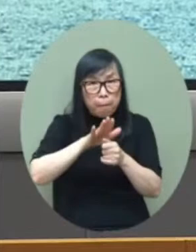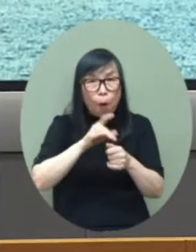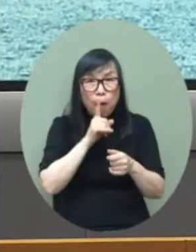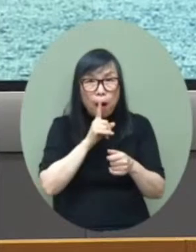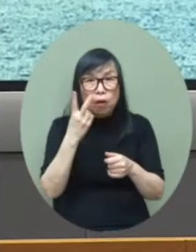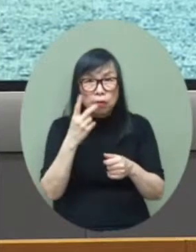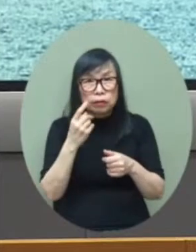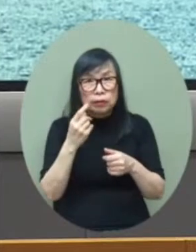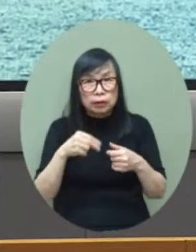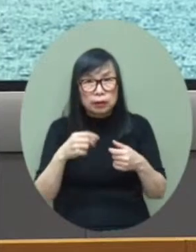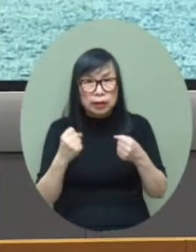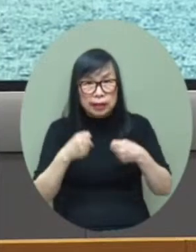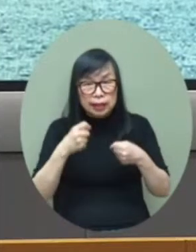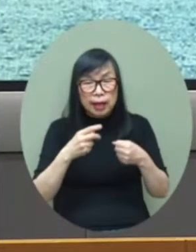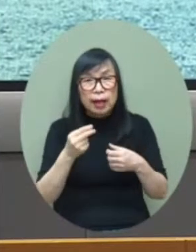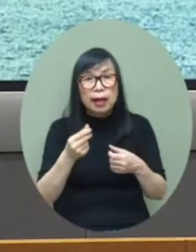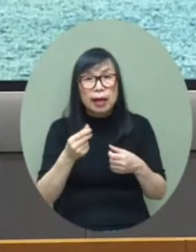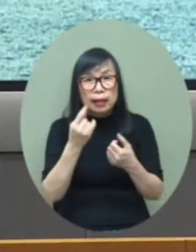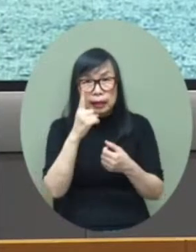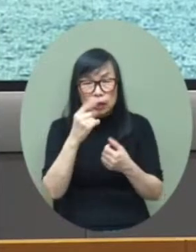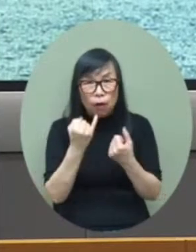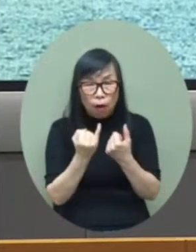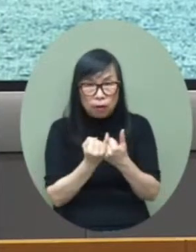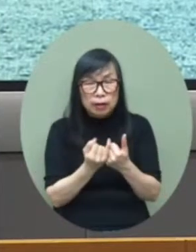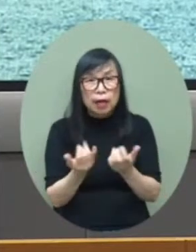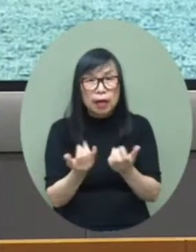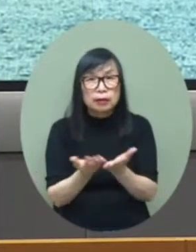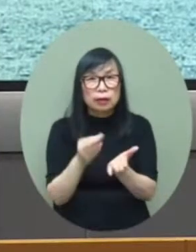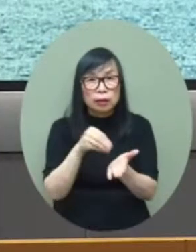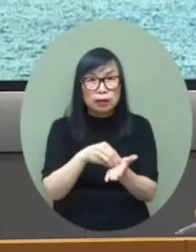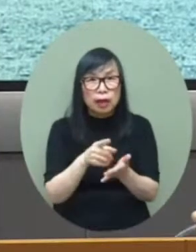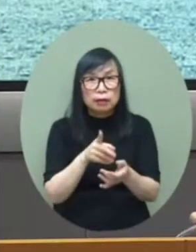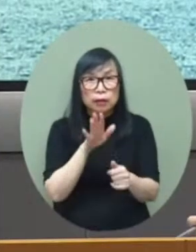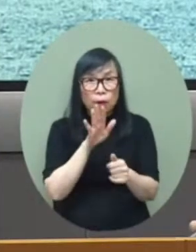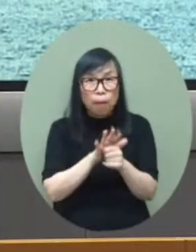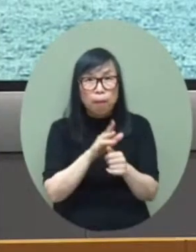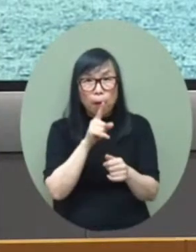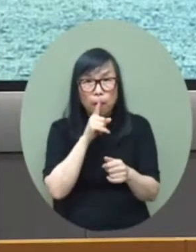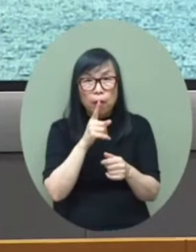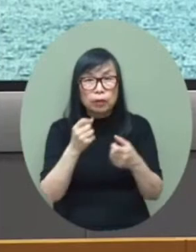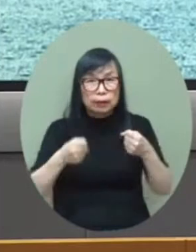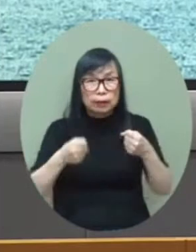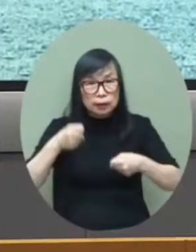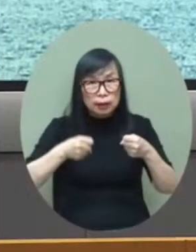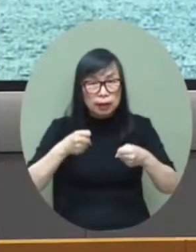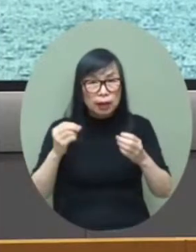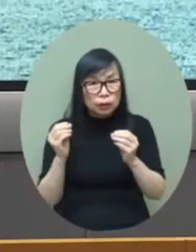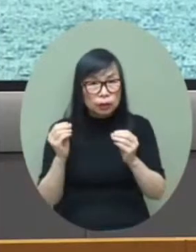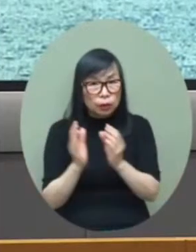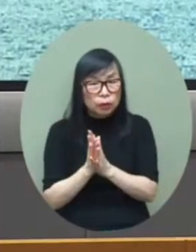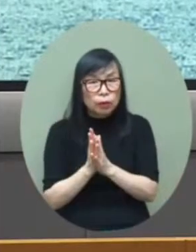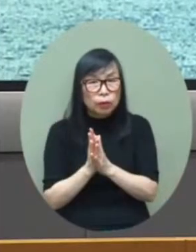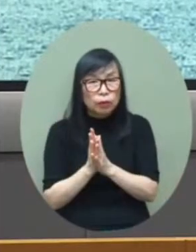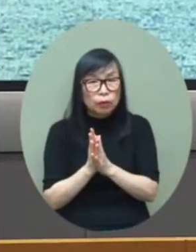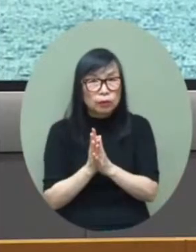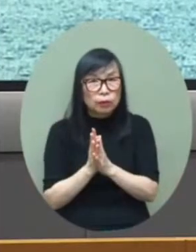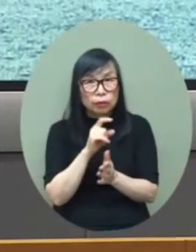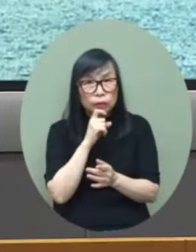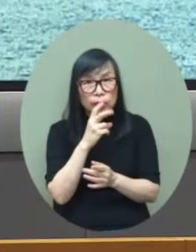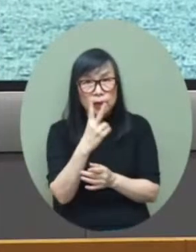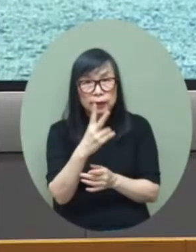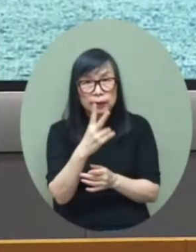buses, 1 nanny, 1 driver, and also 2 students confirmed. And in this school